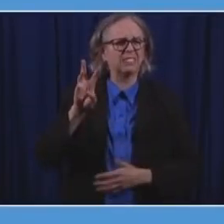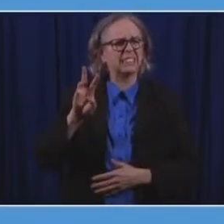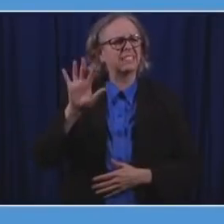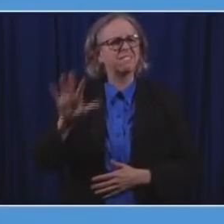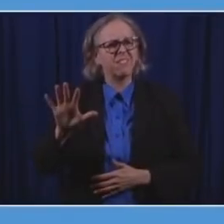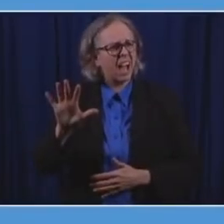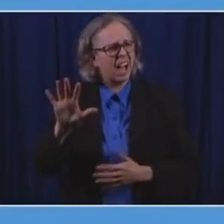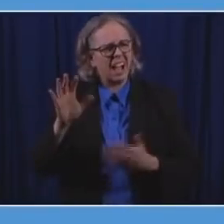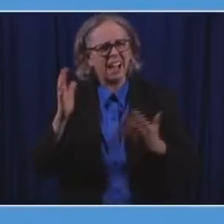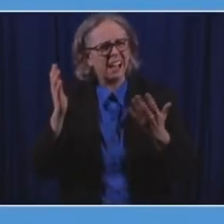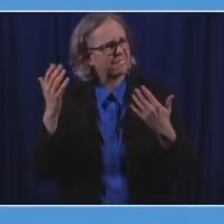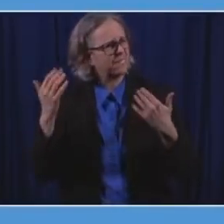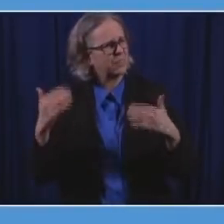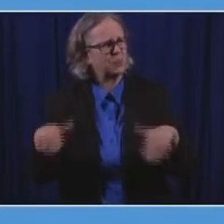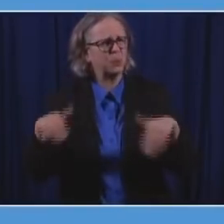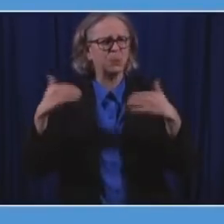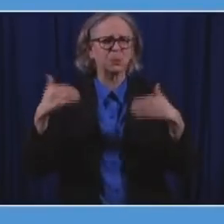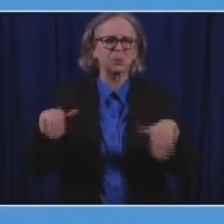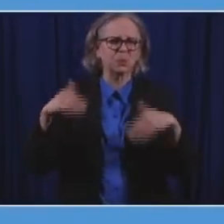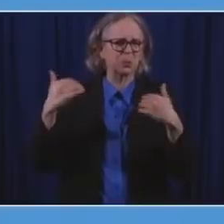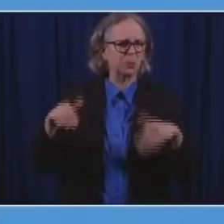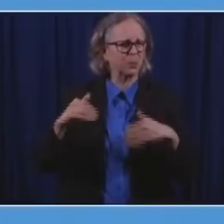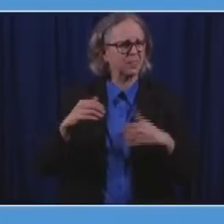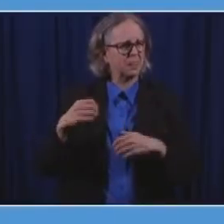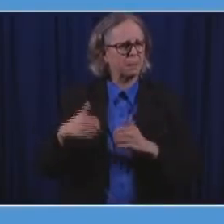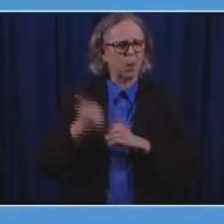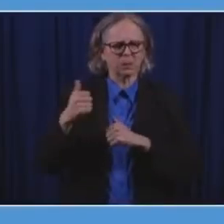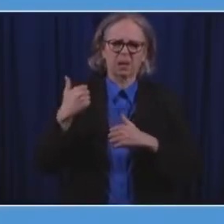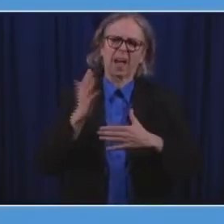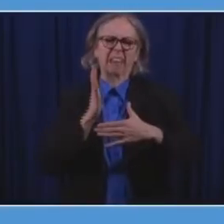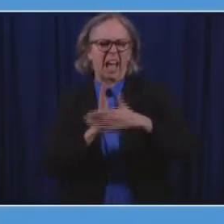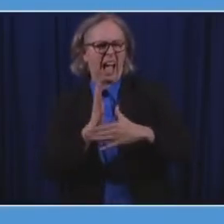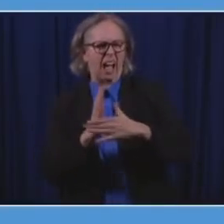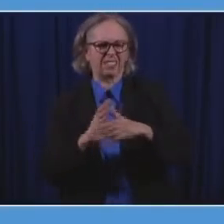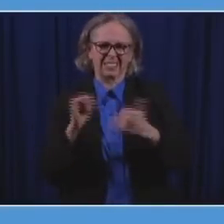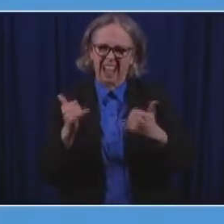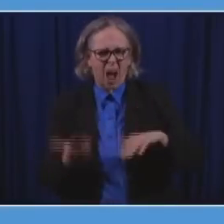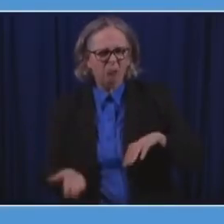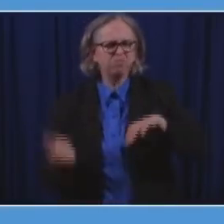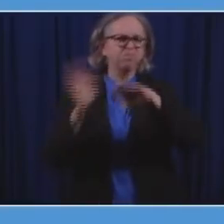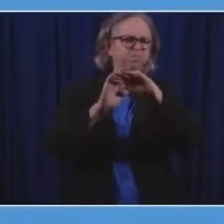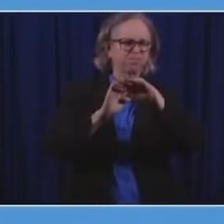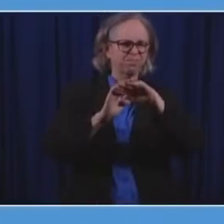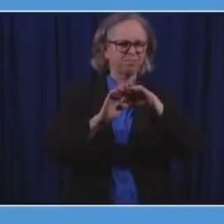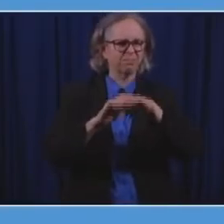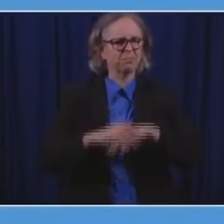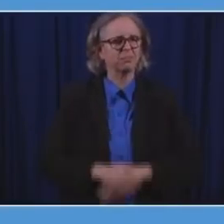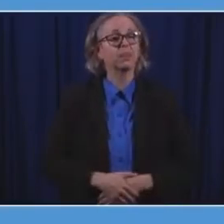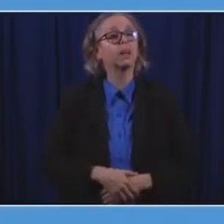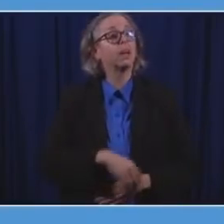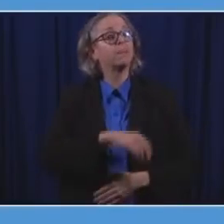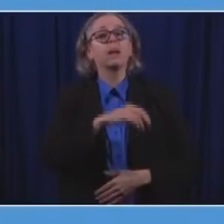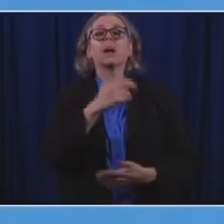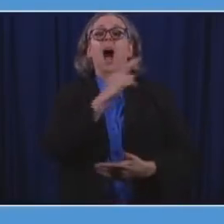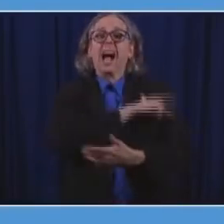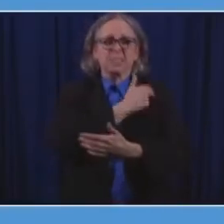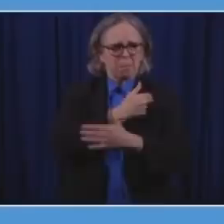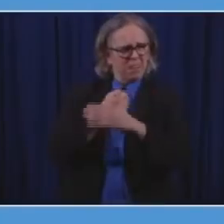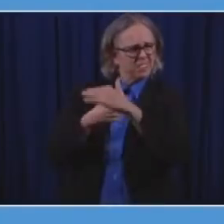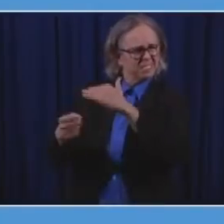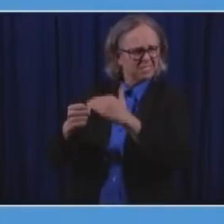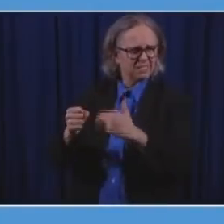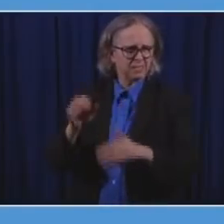average by about 2,000. Hospital admissions, we're reporting